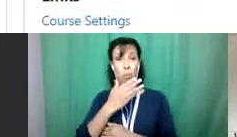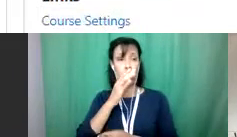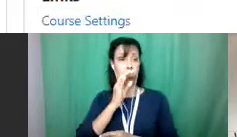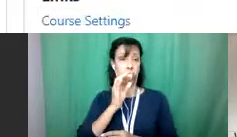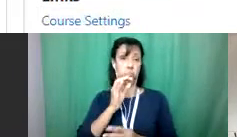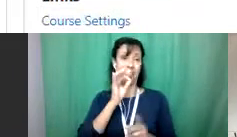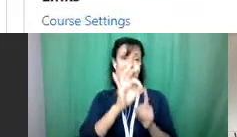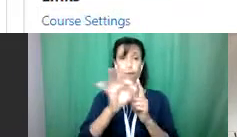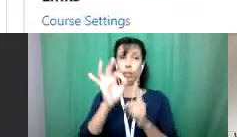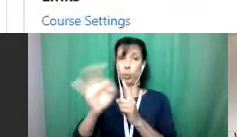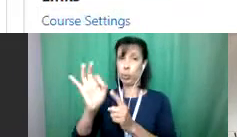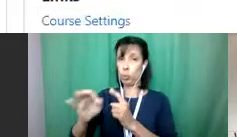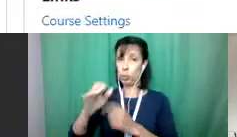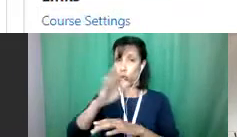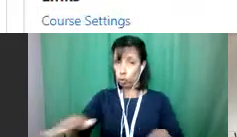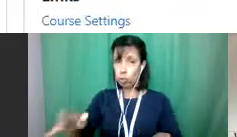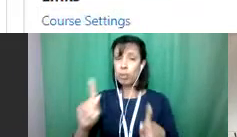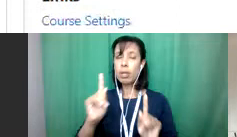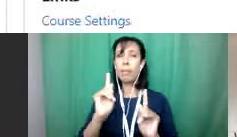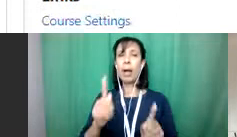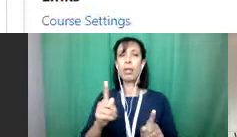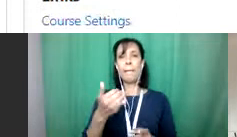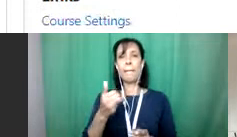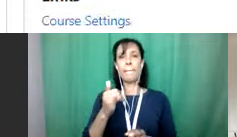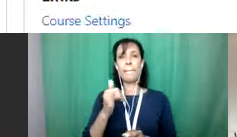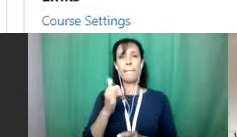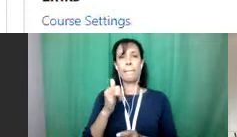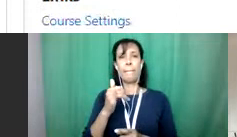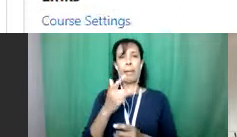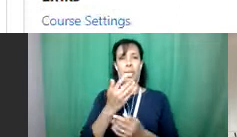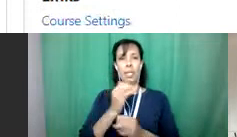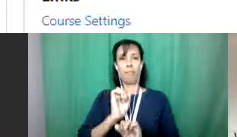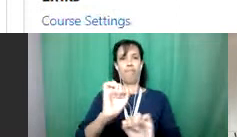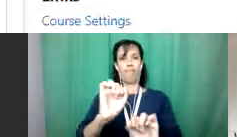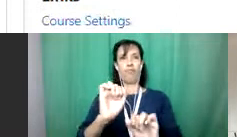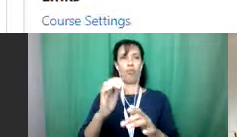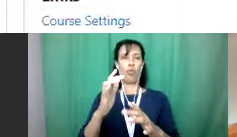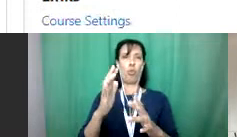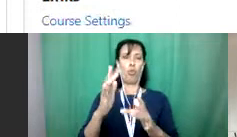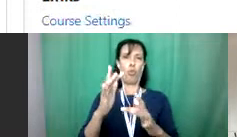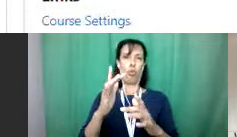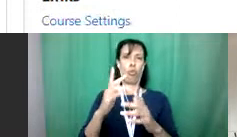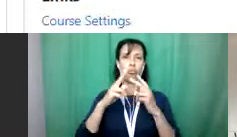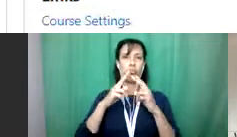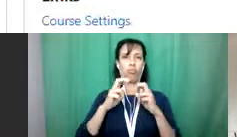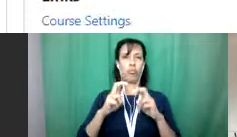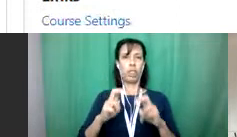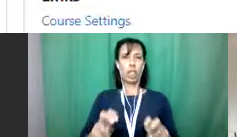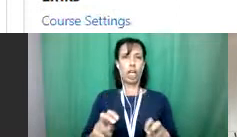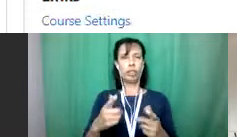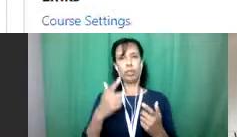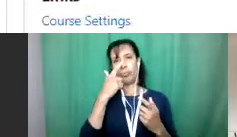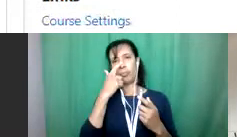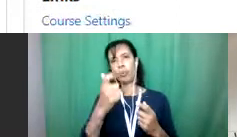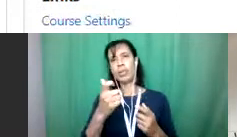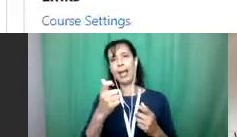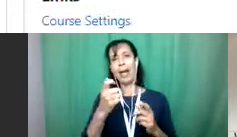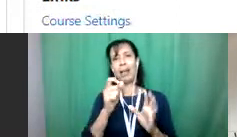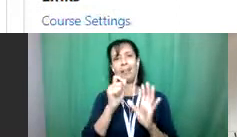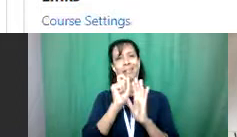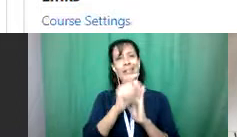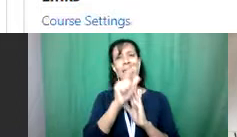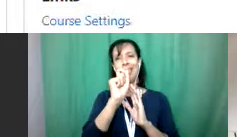do your research by corresponding with pupils or sending them surveys that they